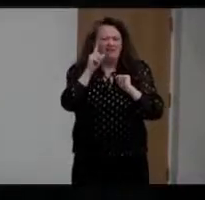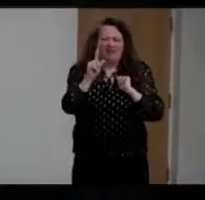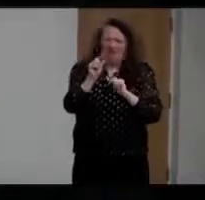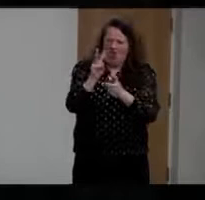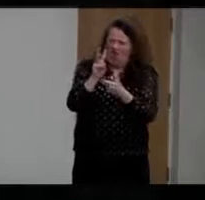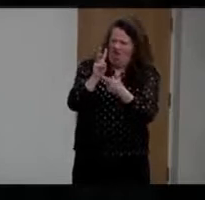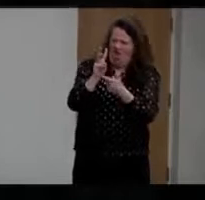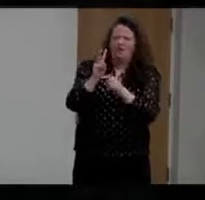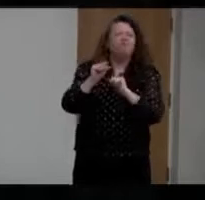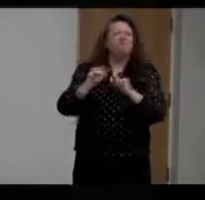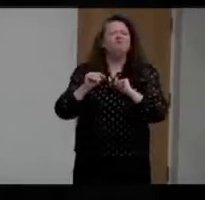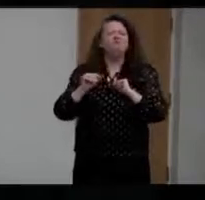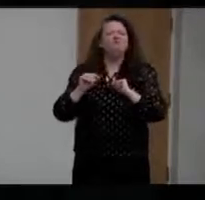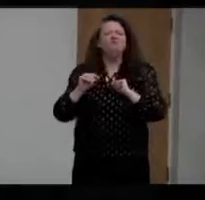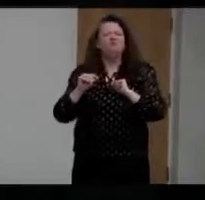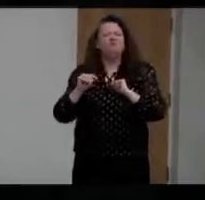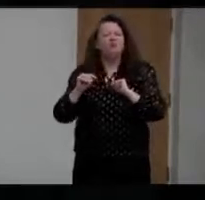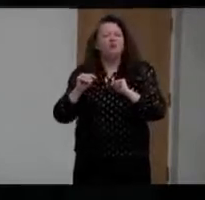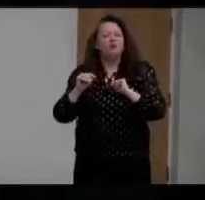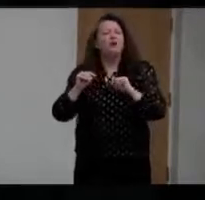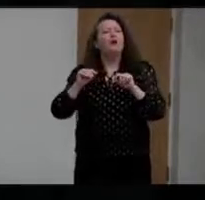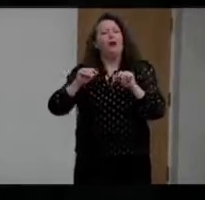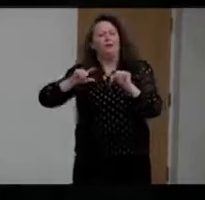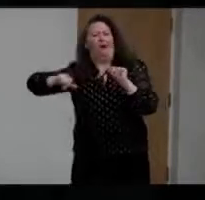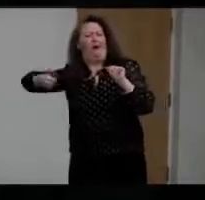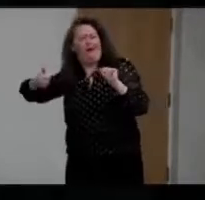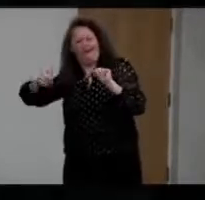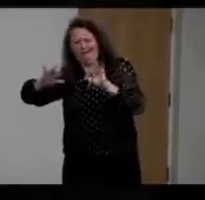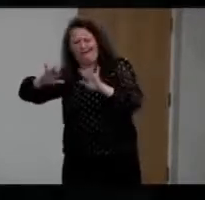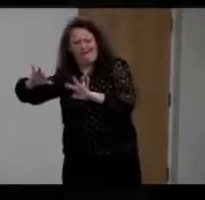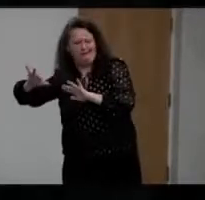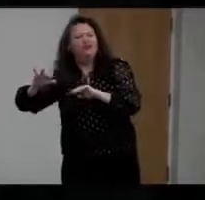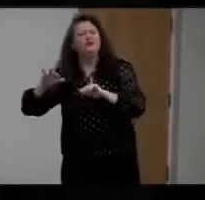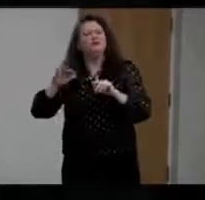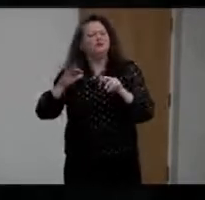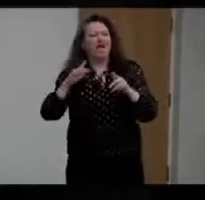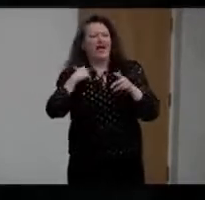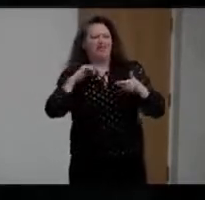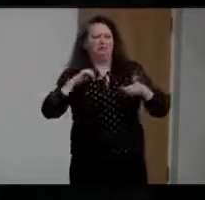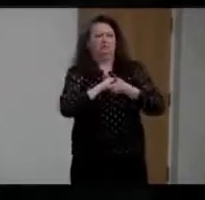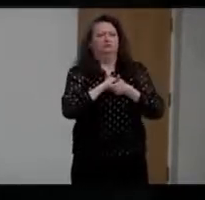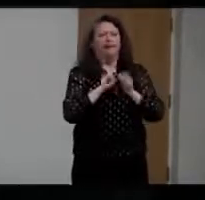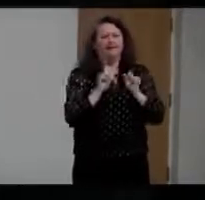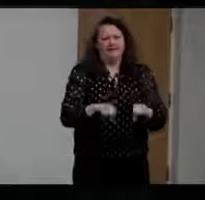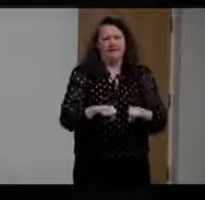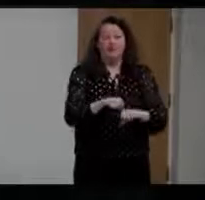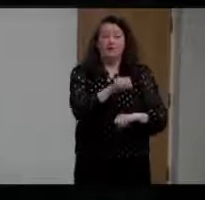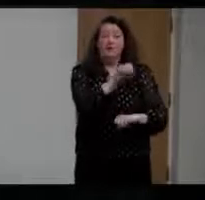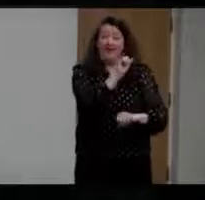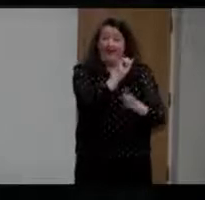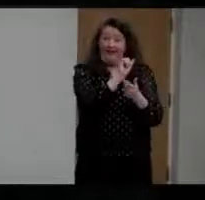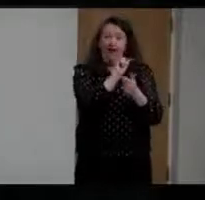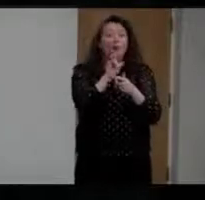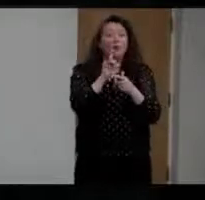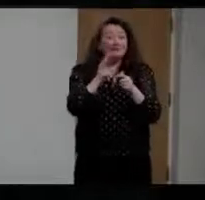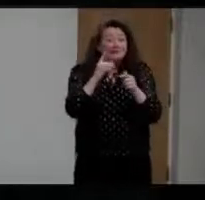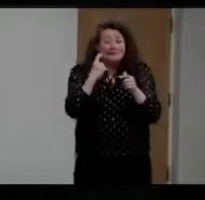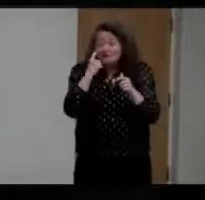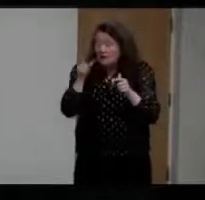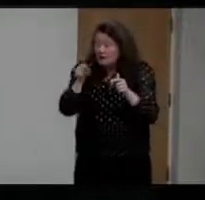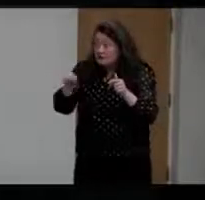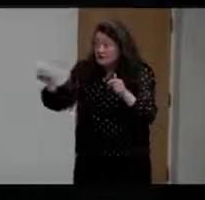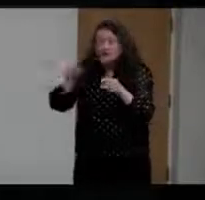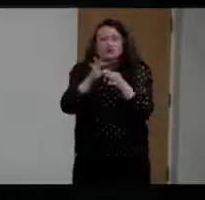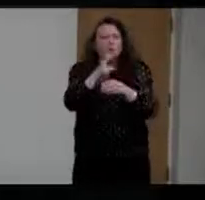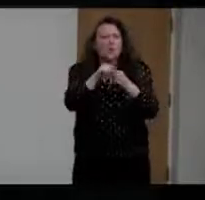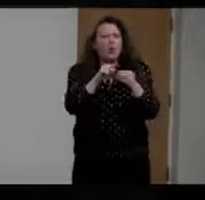doing the gritty work in the back. But I think with artificial intelligence, we've heard trust come up a lot. Yeah. And